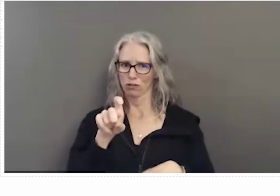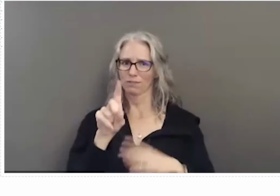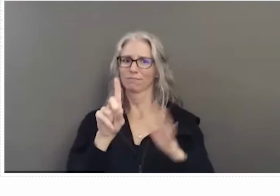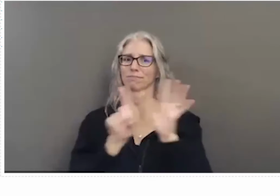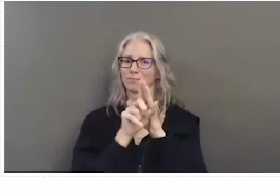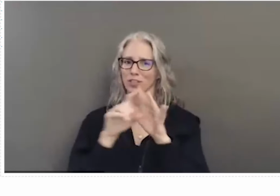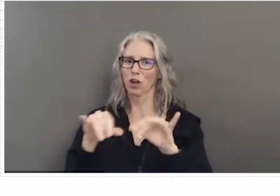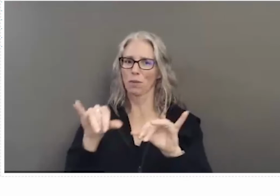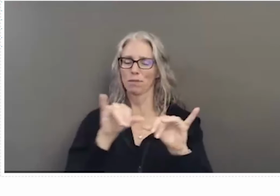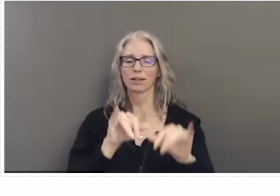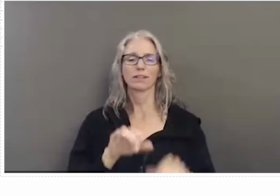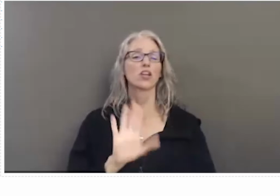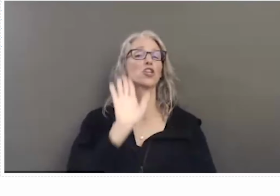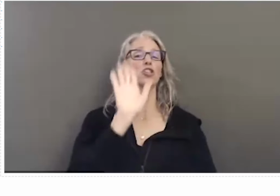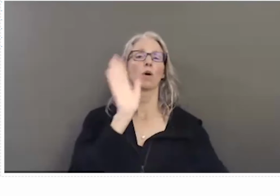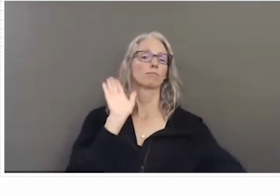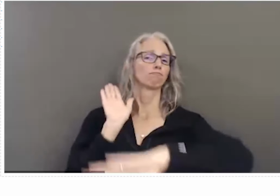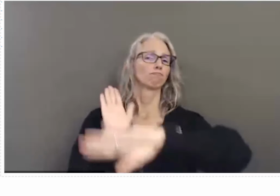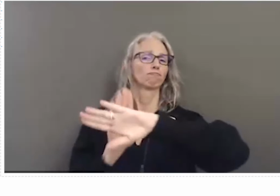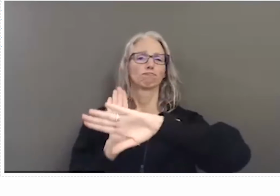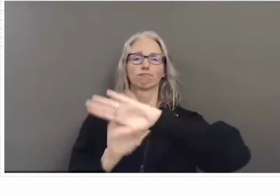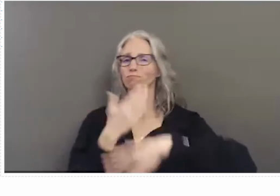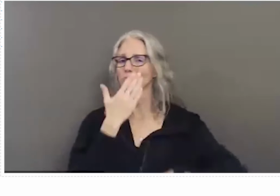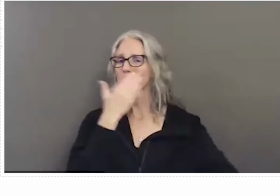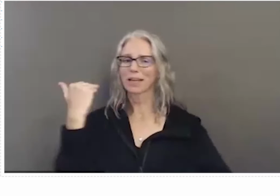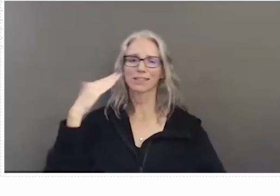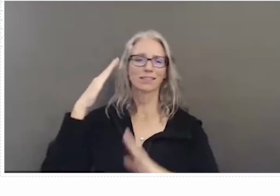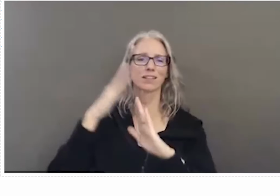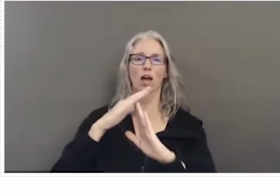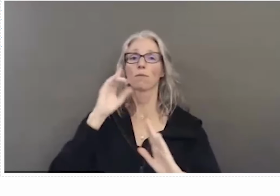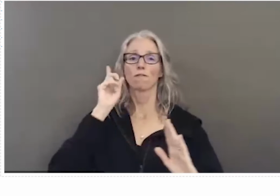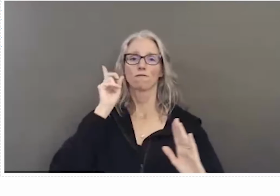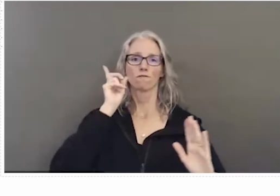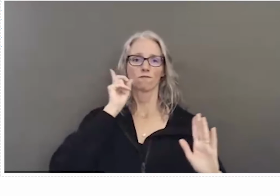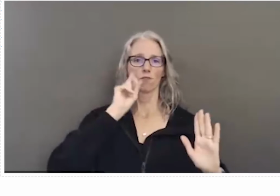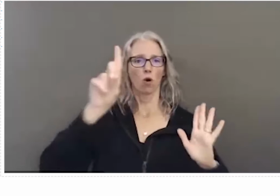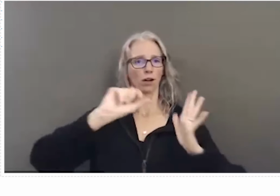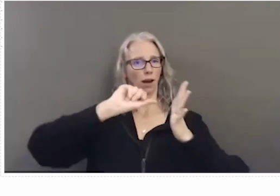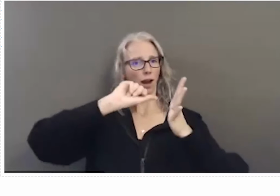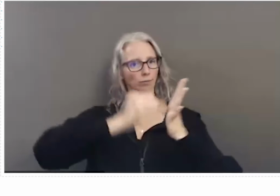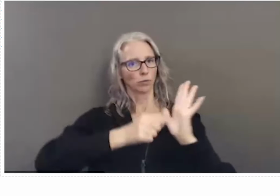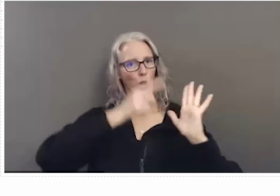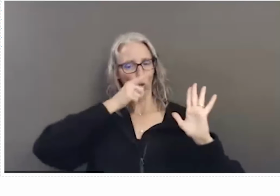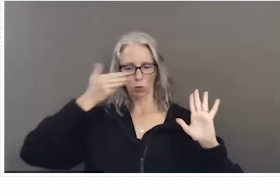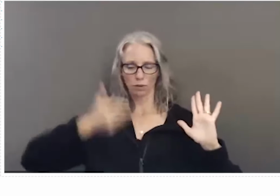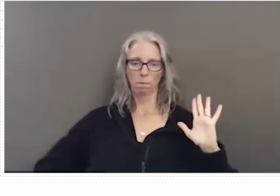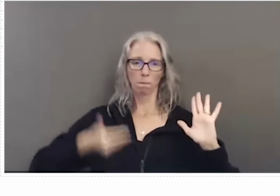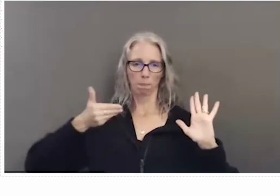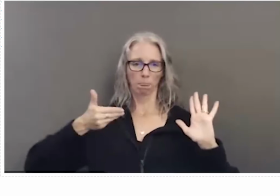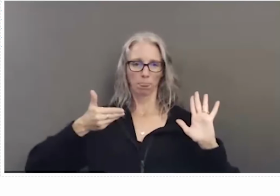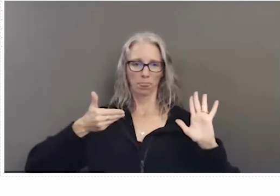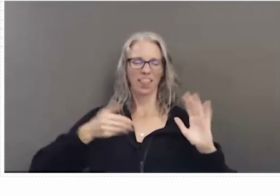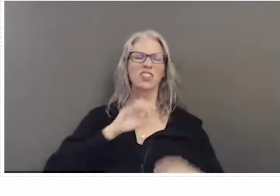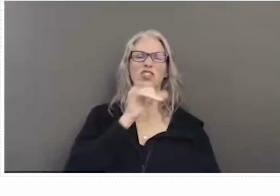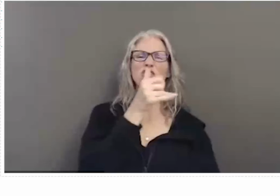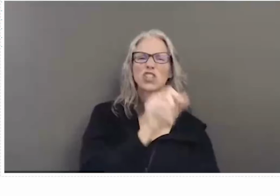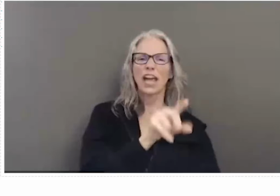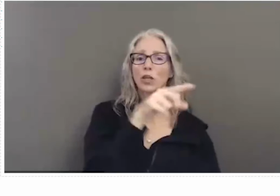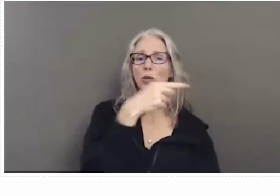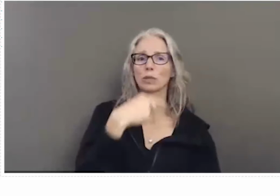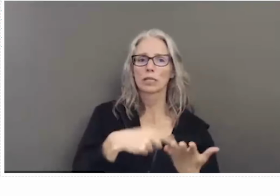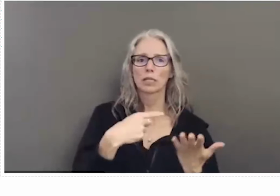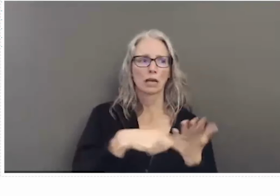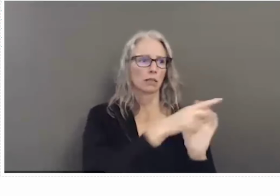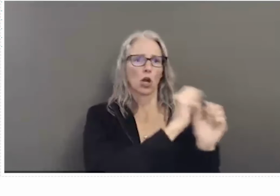basically your hot tip for standing out. Jay, you were specifically talking about the high volume and how do